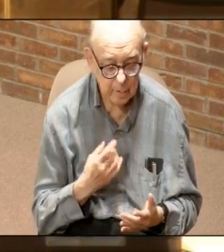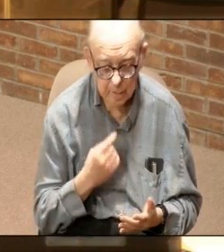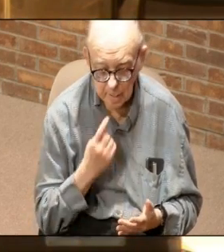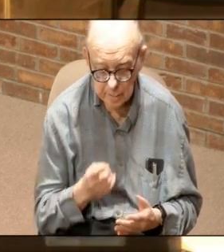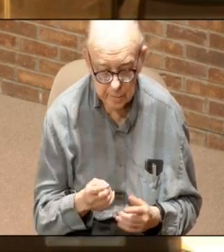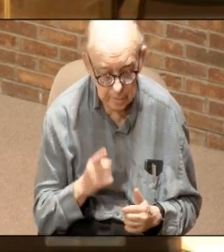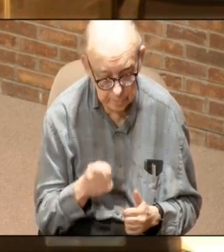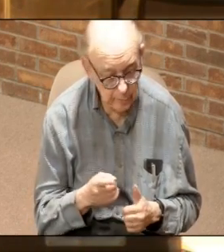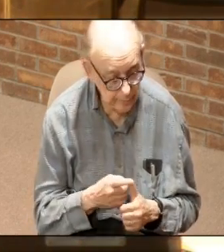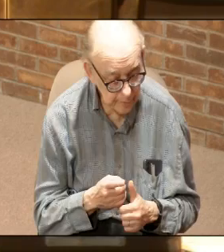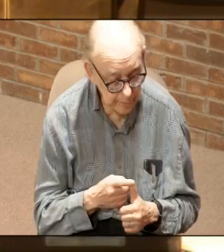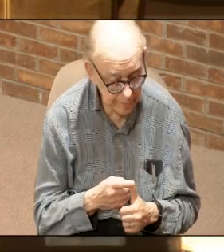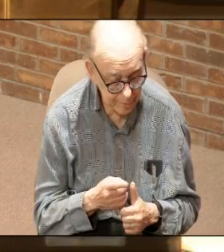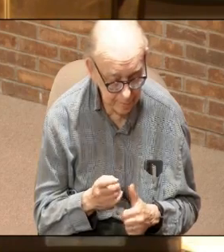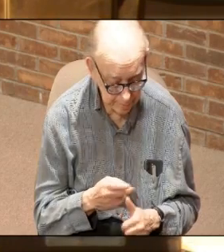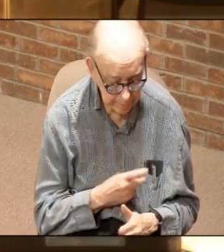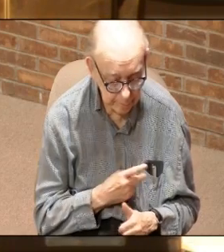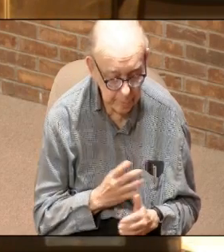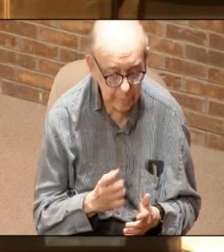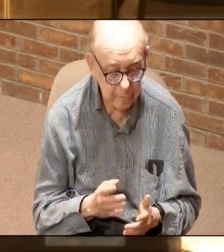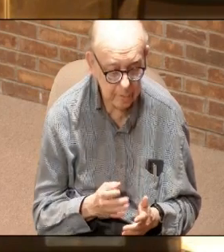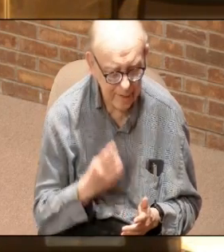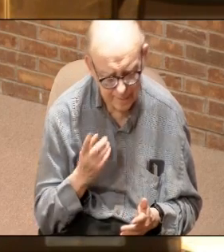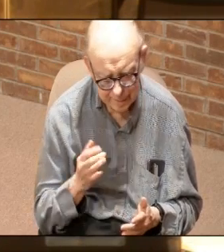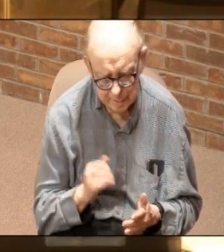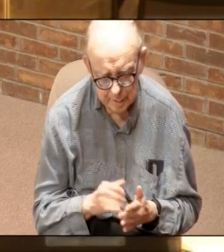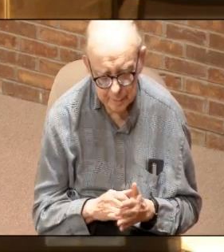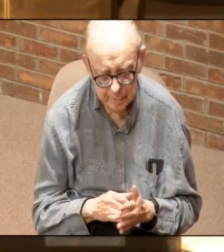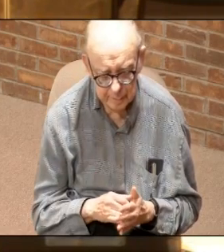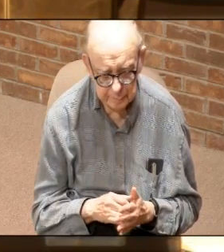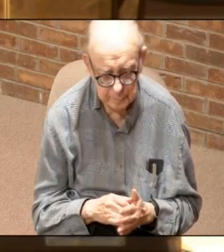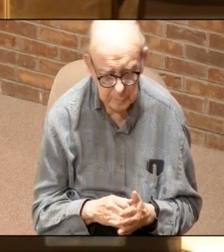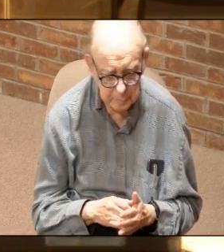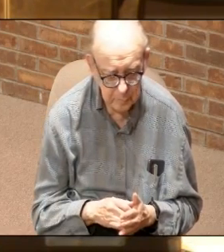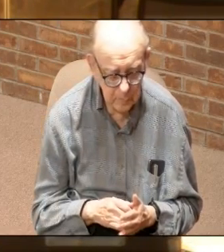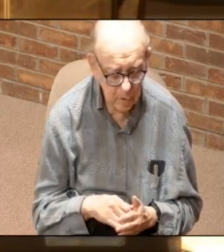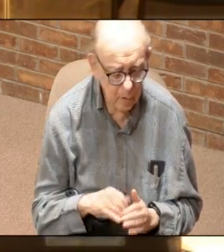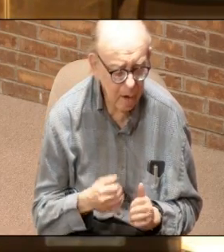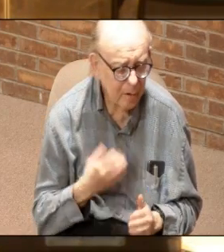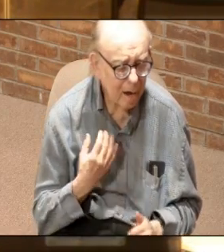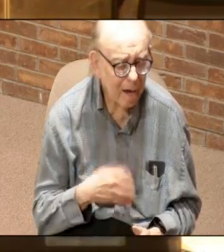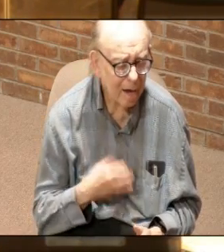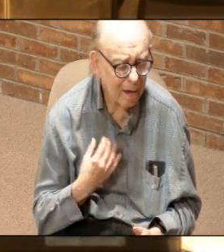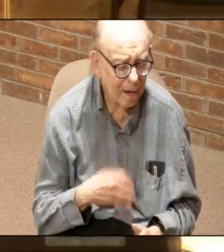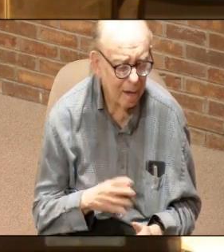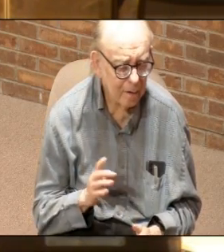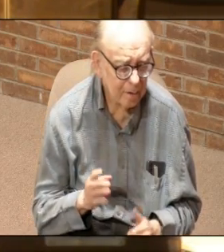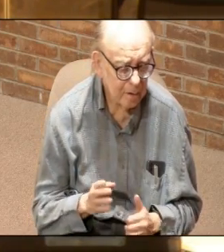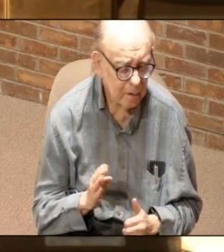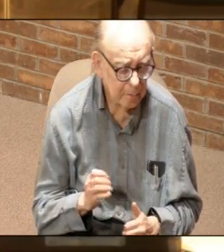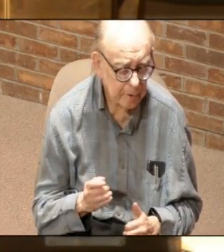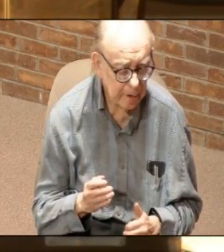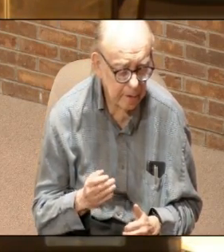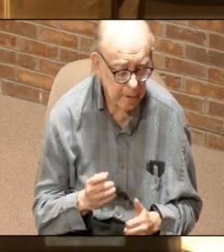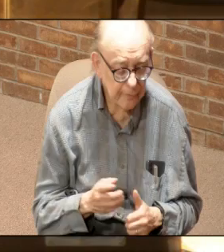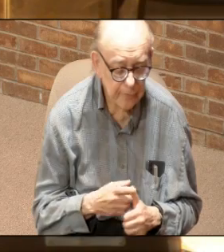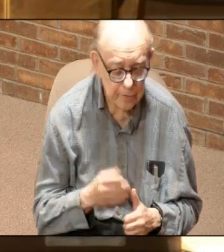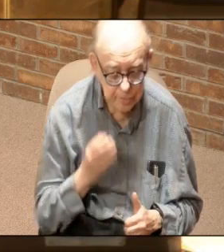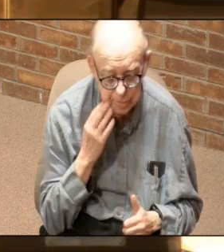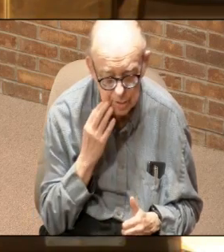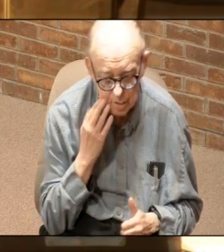tell you first." Think about it. How awesome to be the first to know